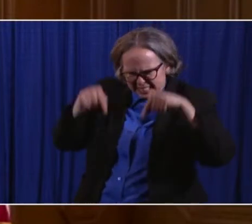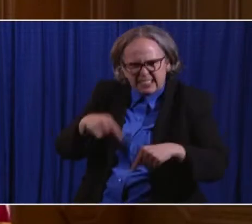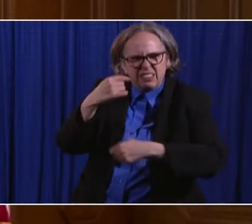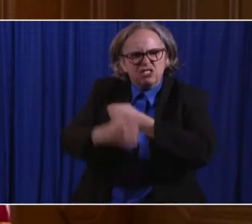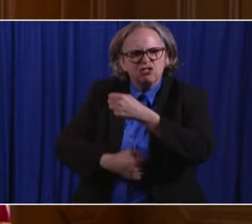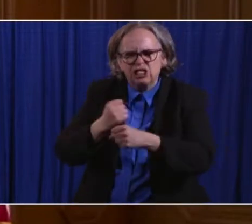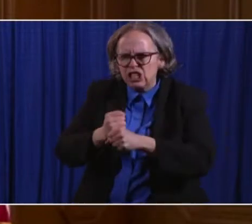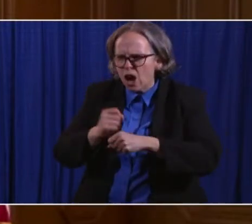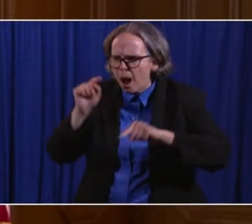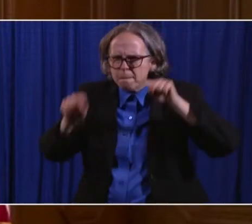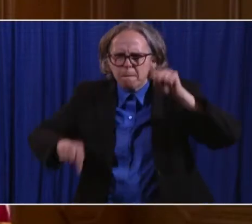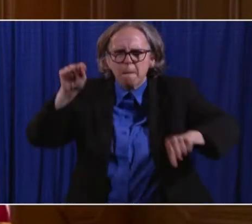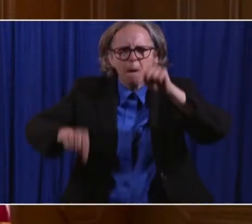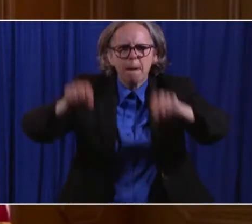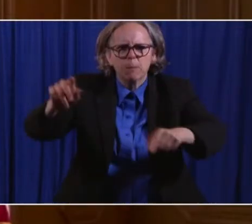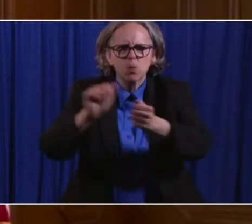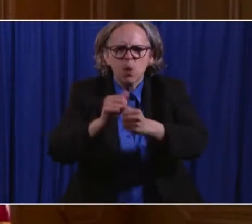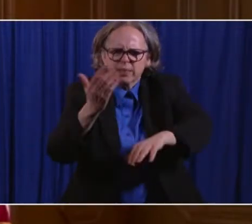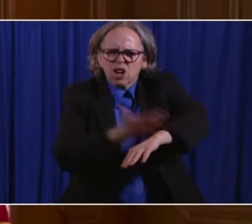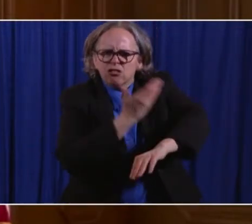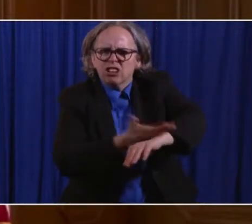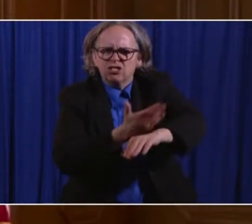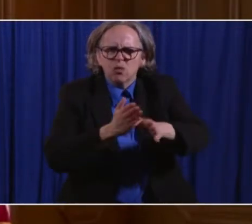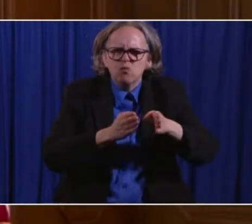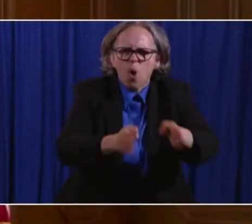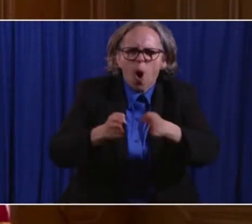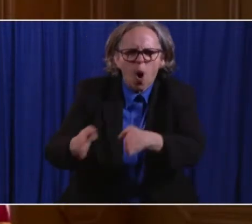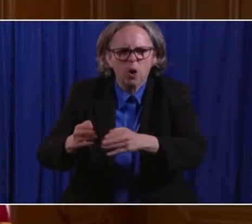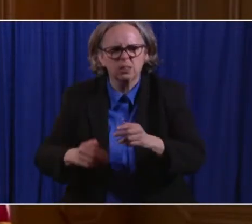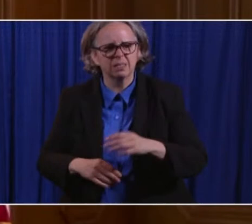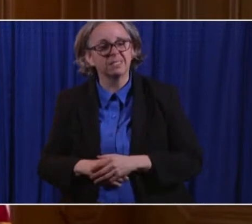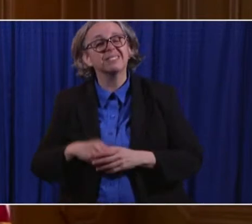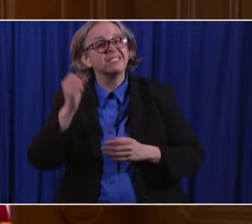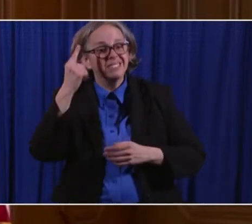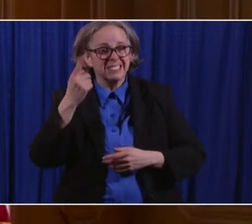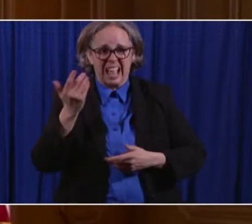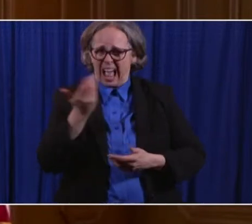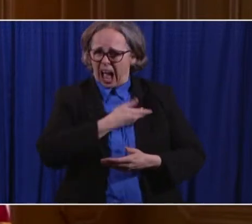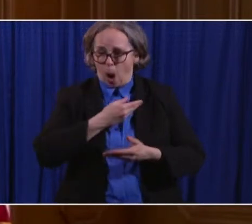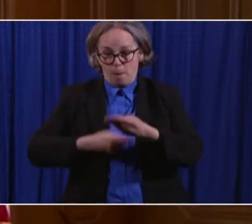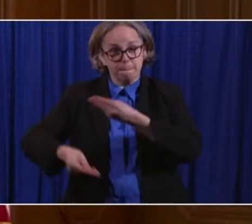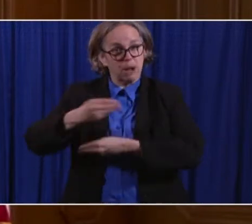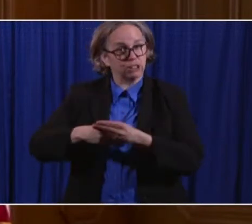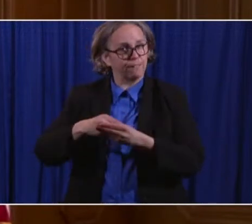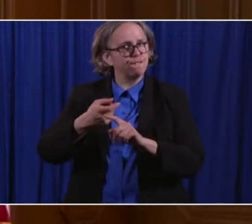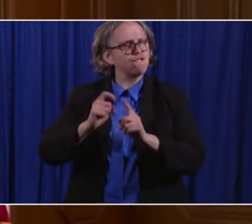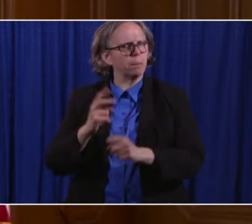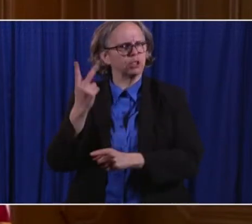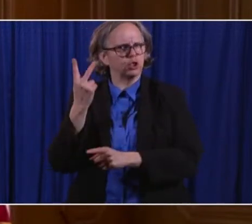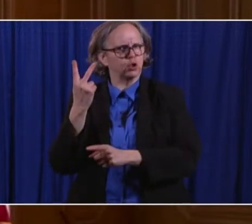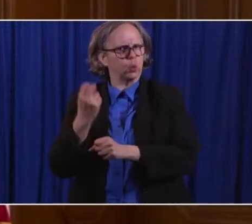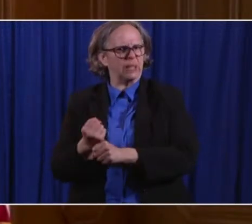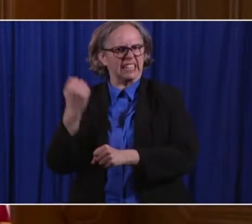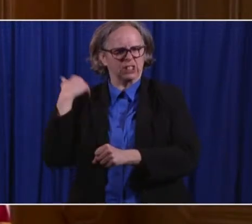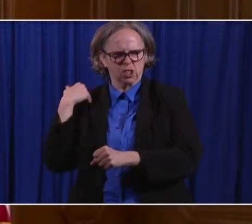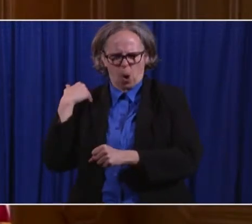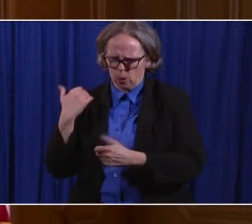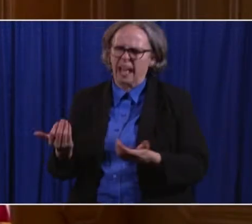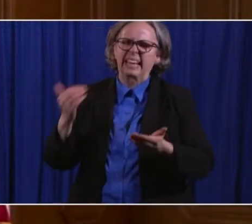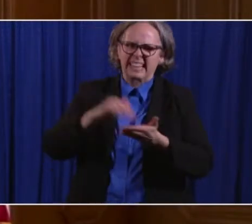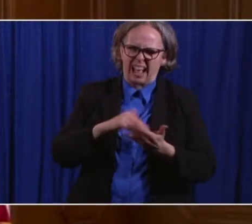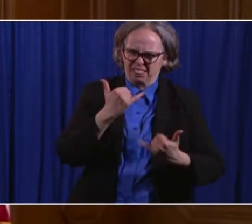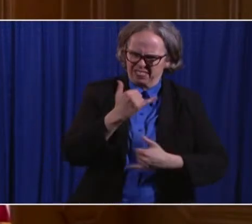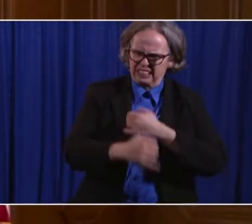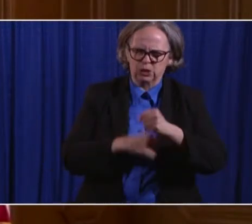presented this year and the budget we presented 2 years ago, we put a lot of emphasis on safety,